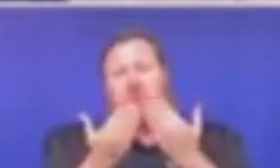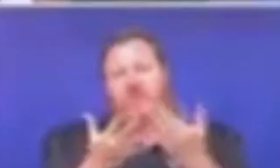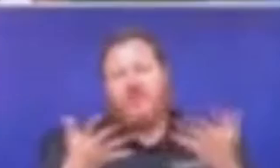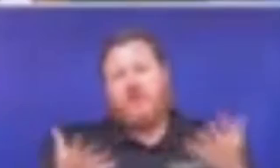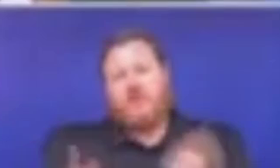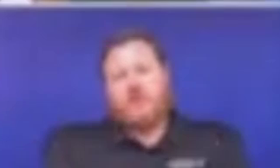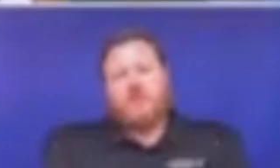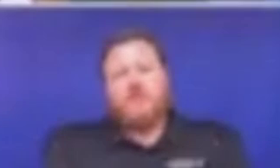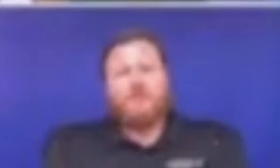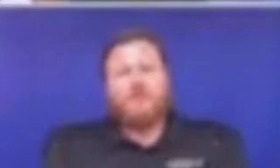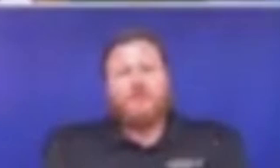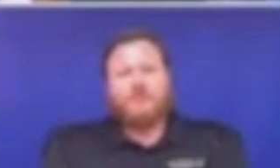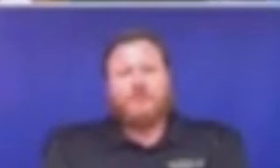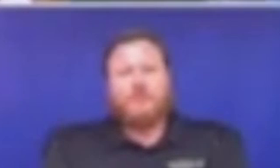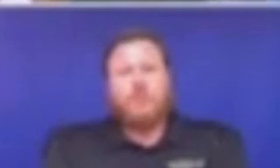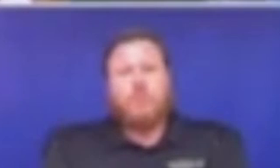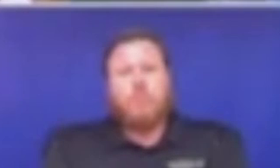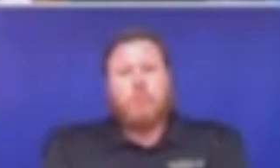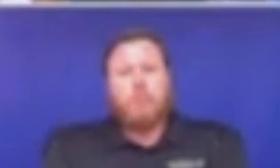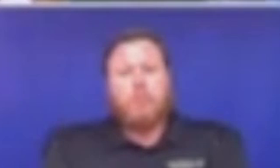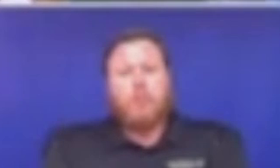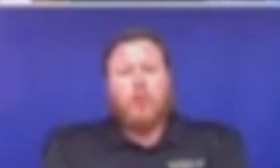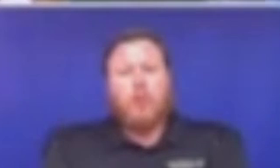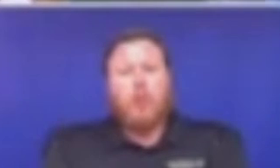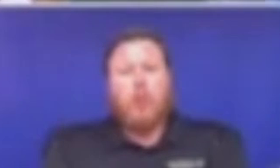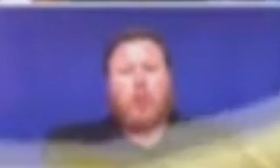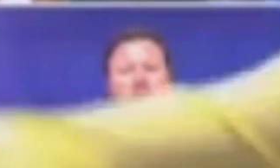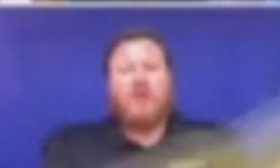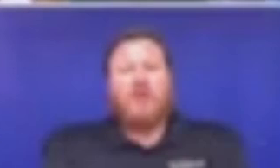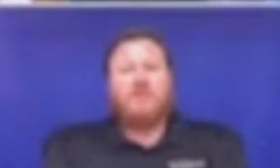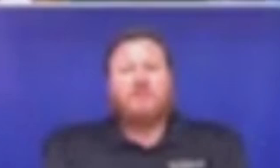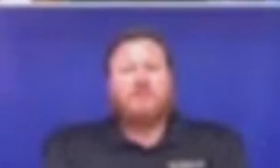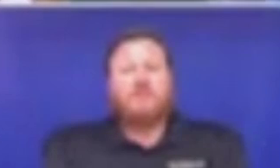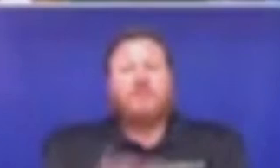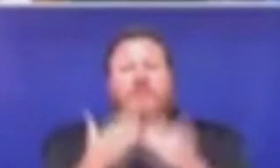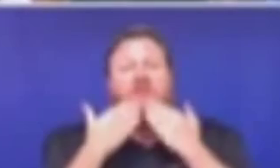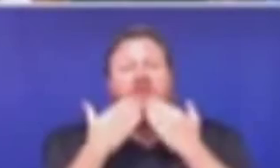Thank you, Honorable President.